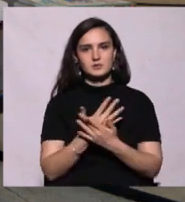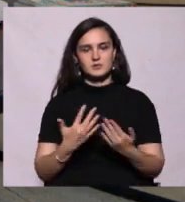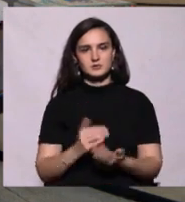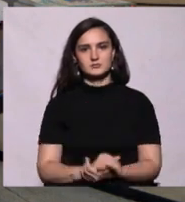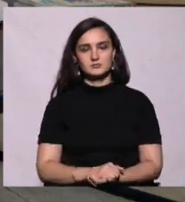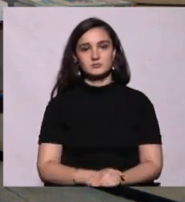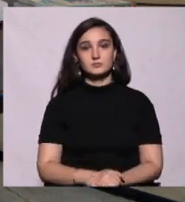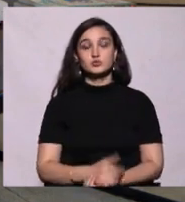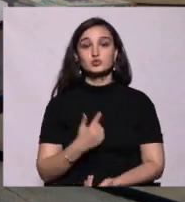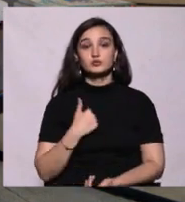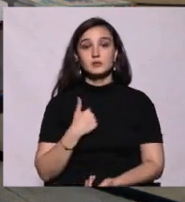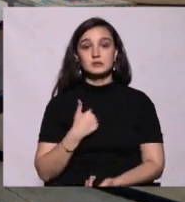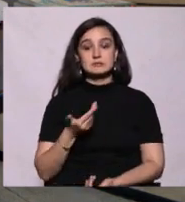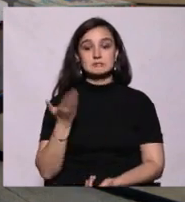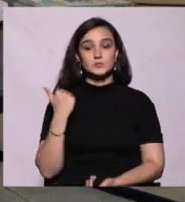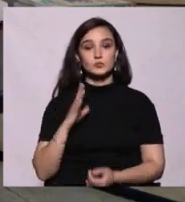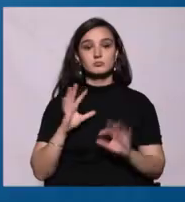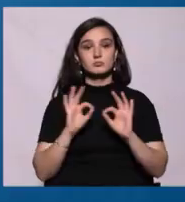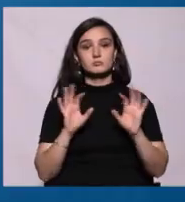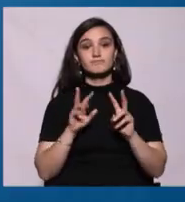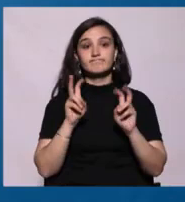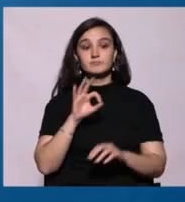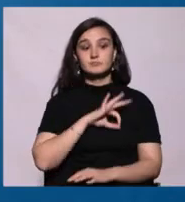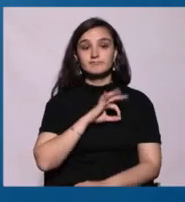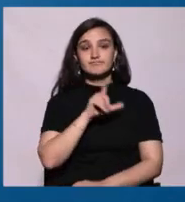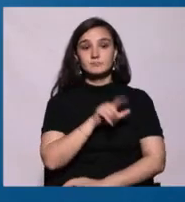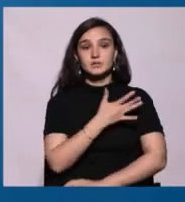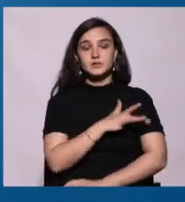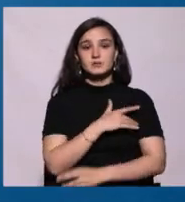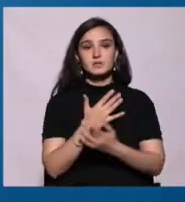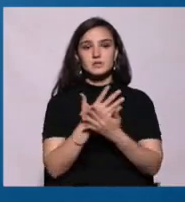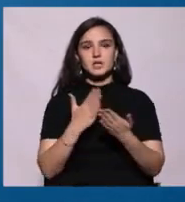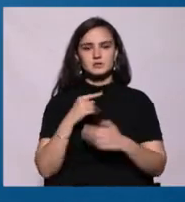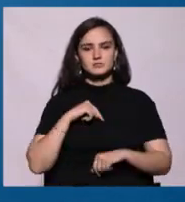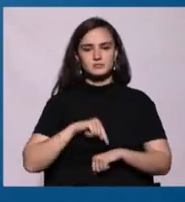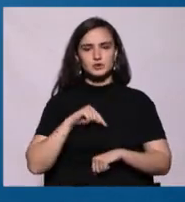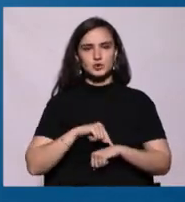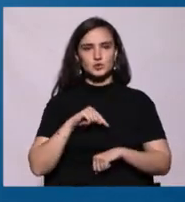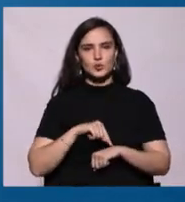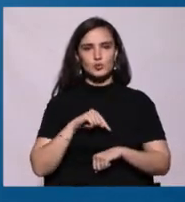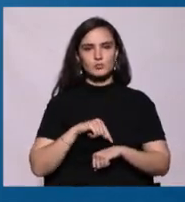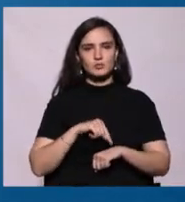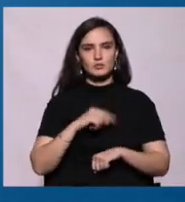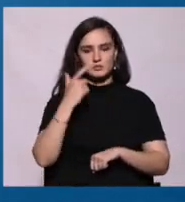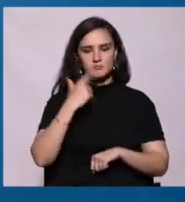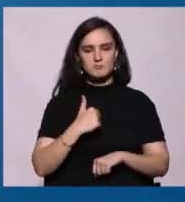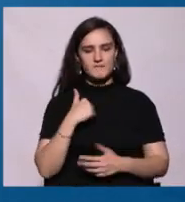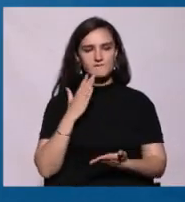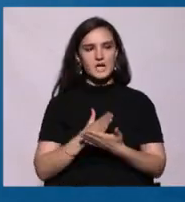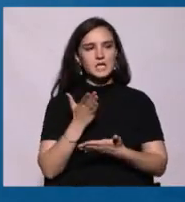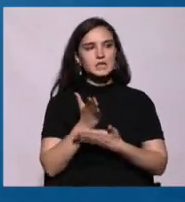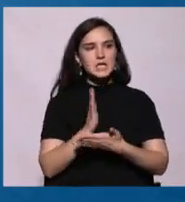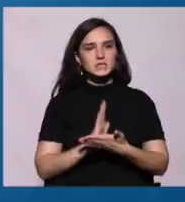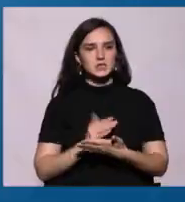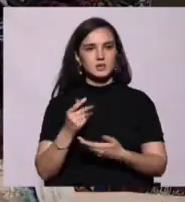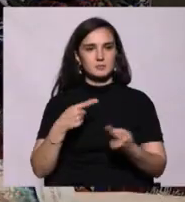like we touched on in the introduction, customer service is really just the feeling you get with being part of a business, going into